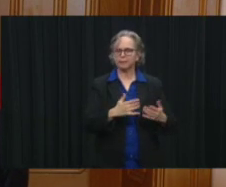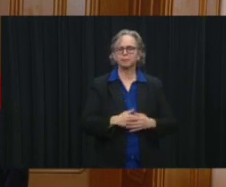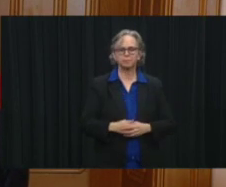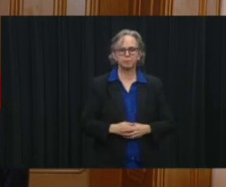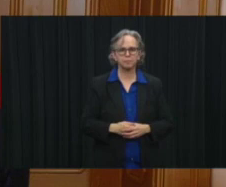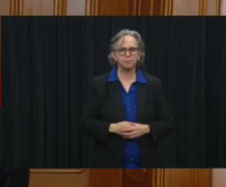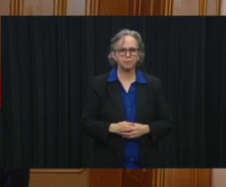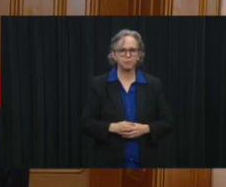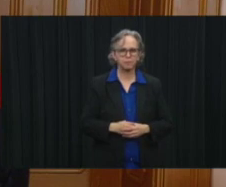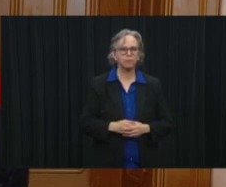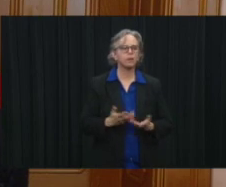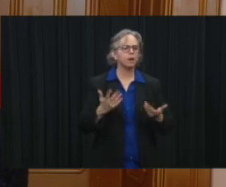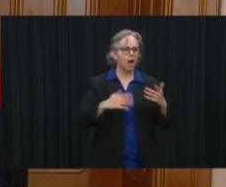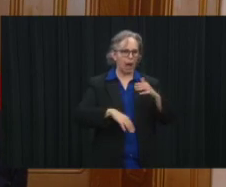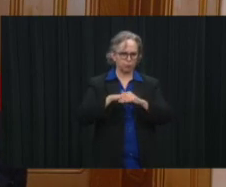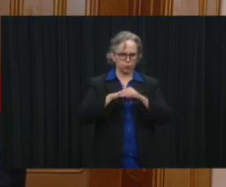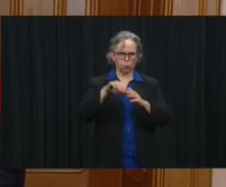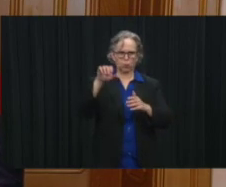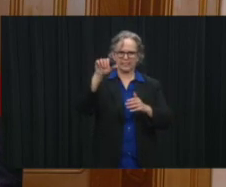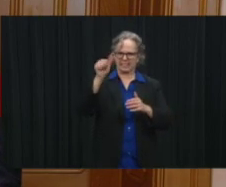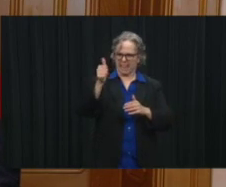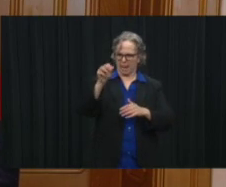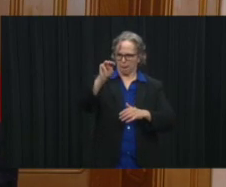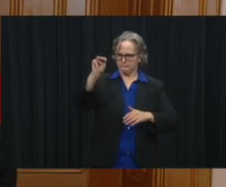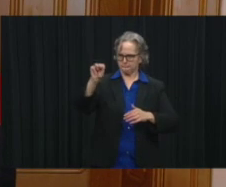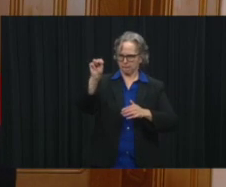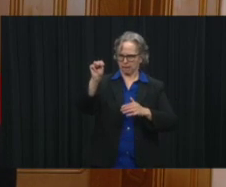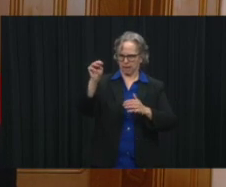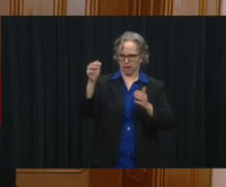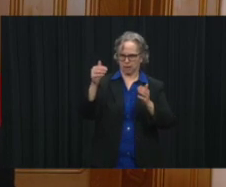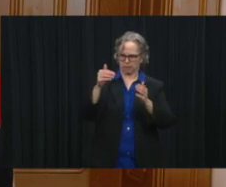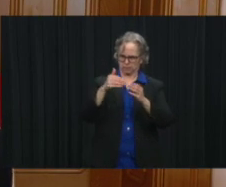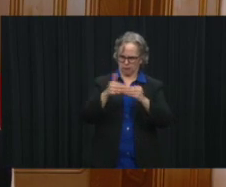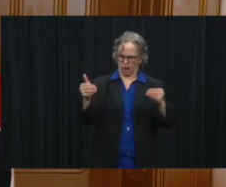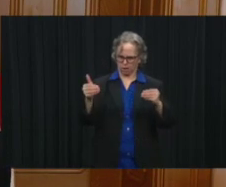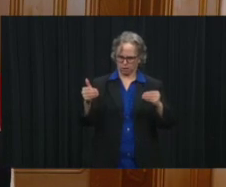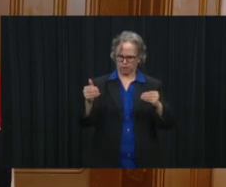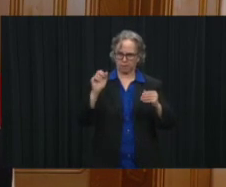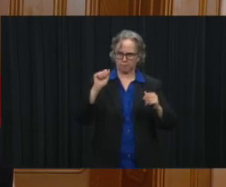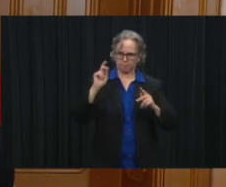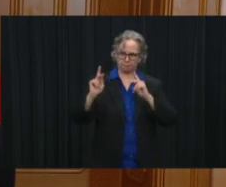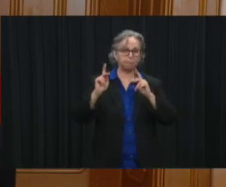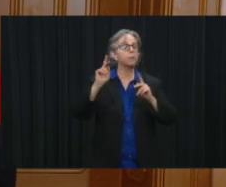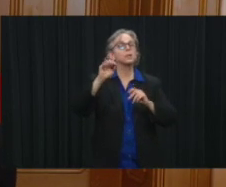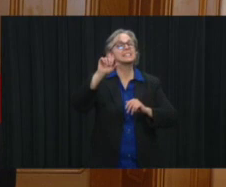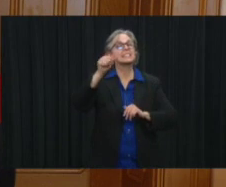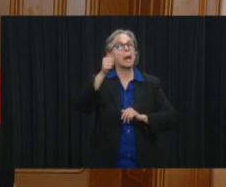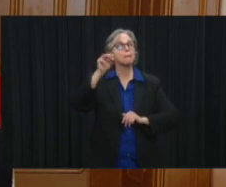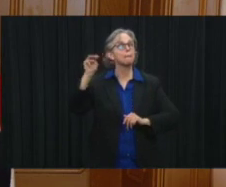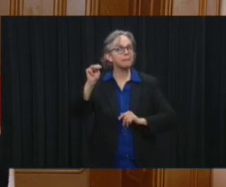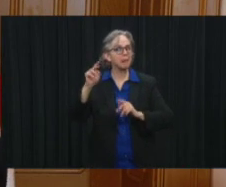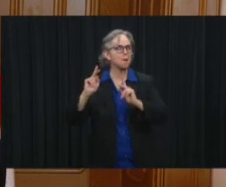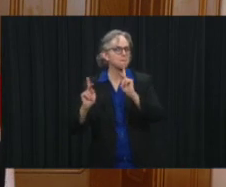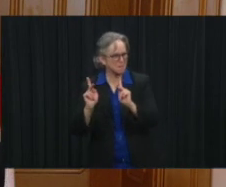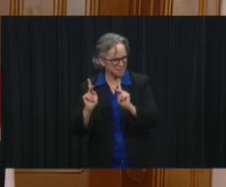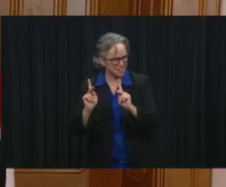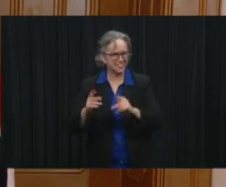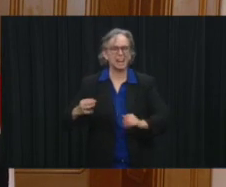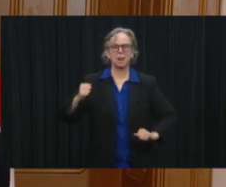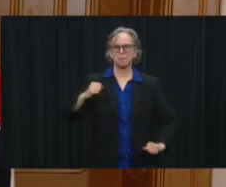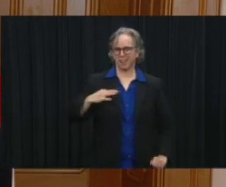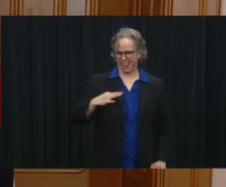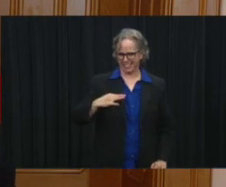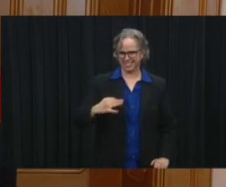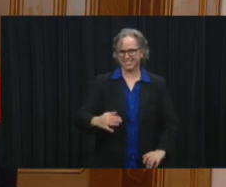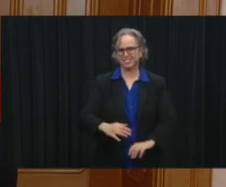dozens of small businesses around the state organized by NFIB. I also had some calls with them putting this together, but we called today to find out, how this